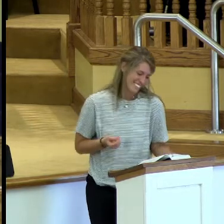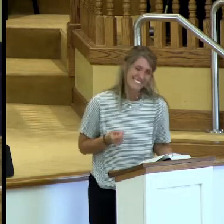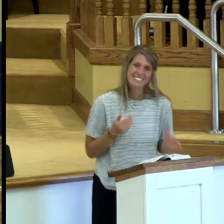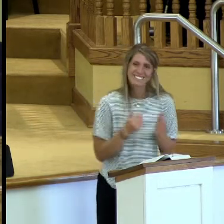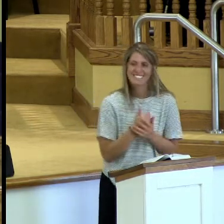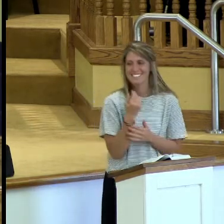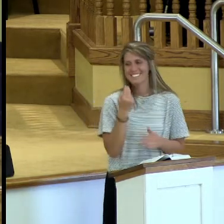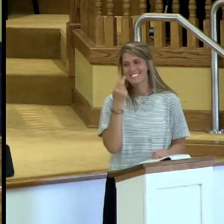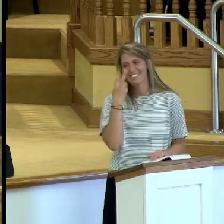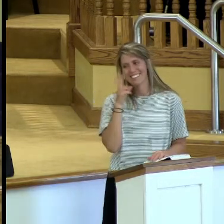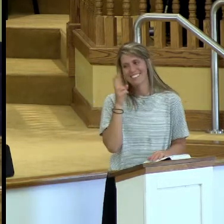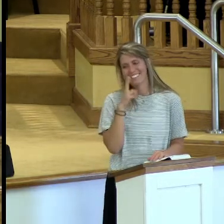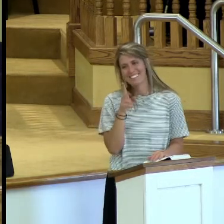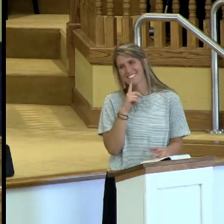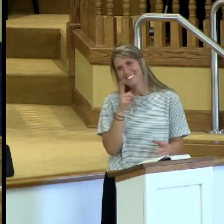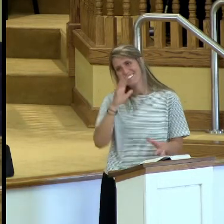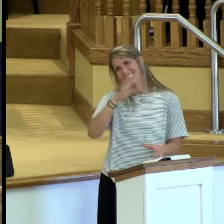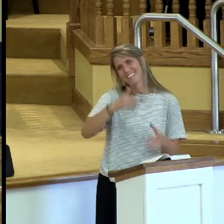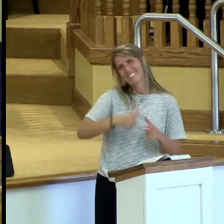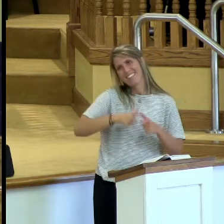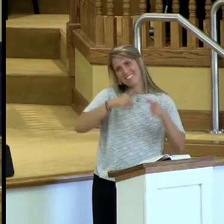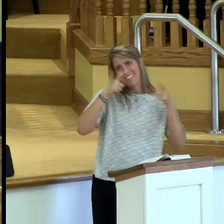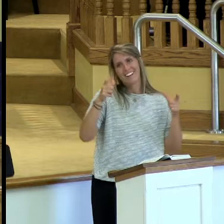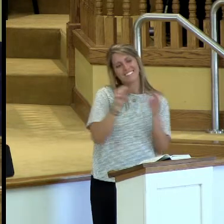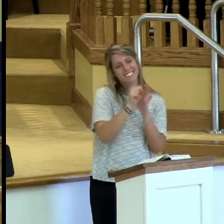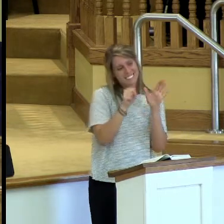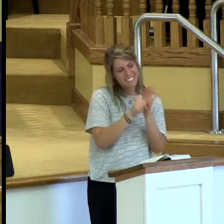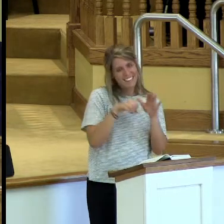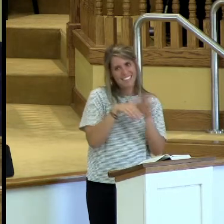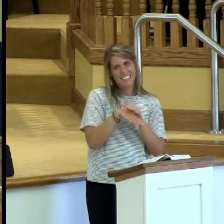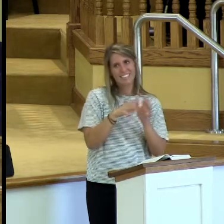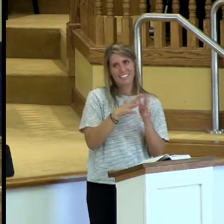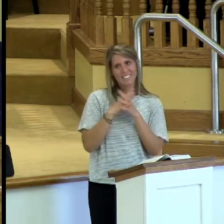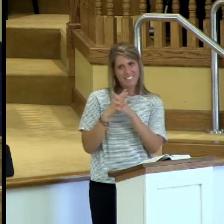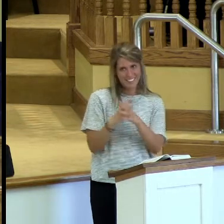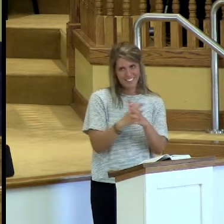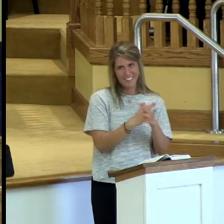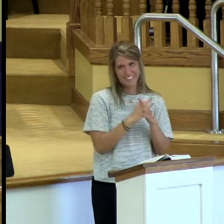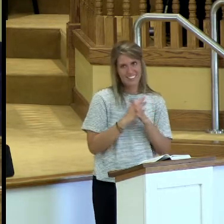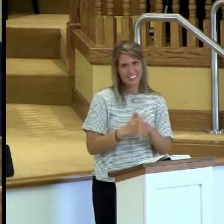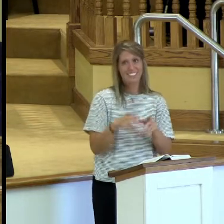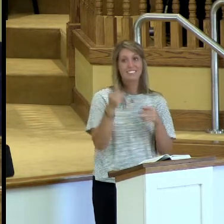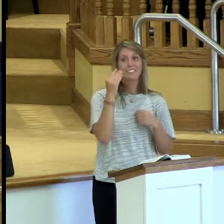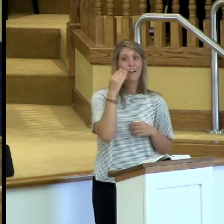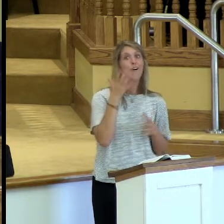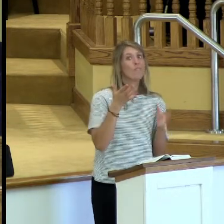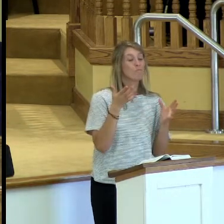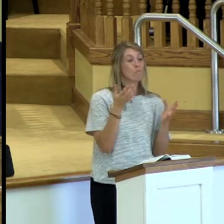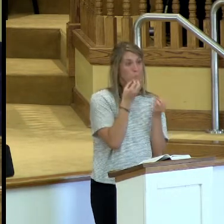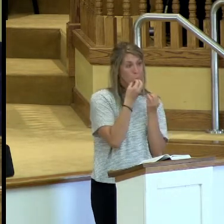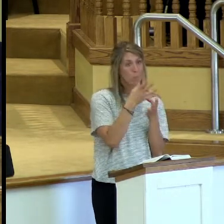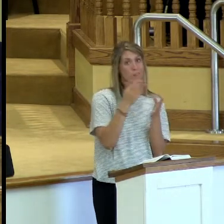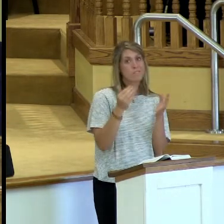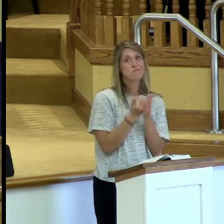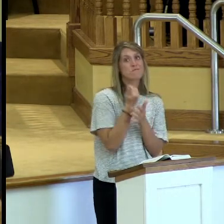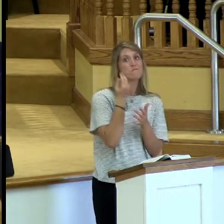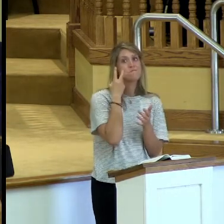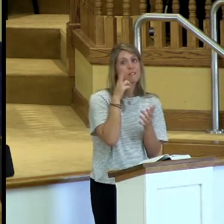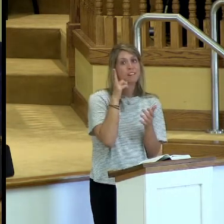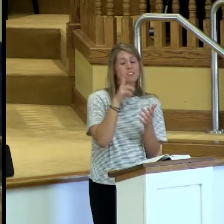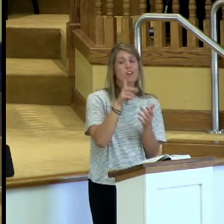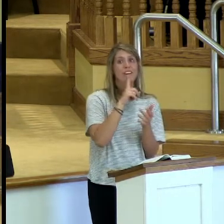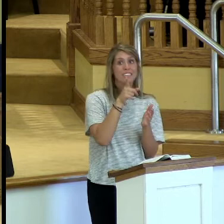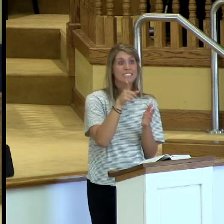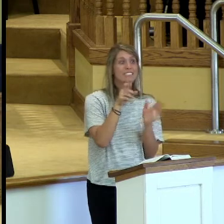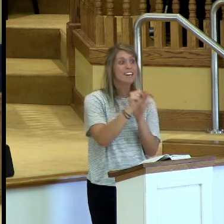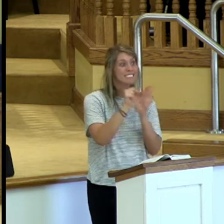New Mexico is the fifth largest state in the United States by land area. Did you know, fun fact, New Mexico